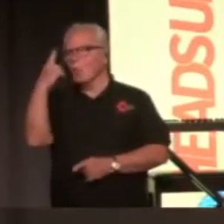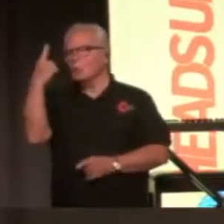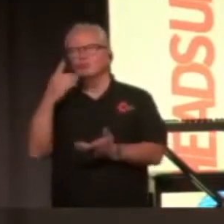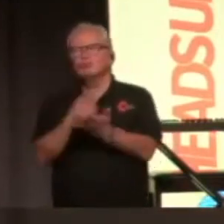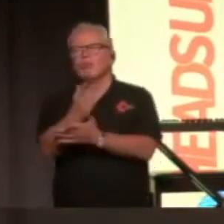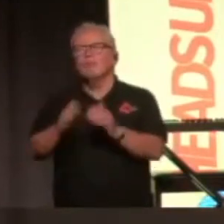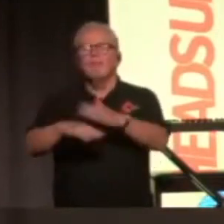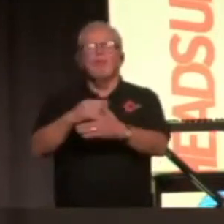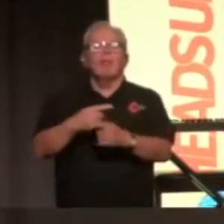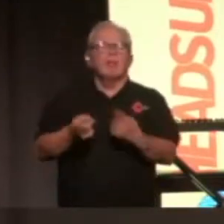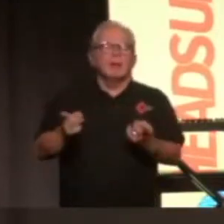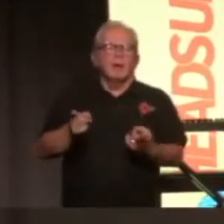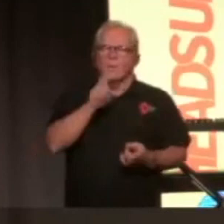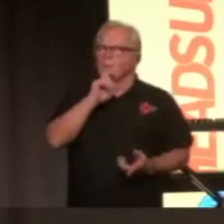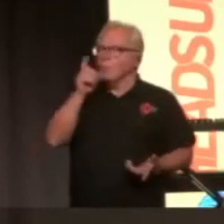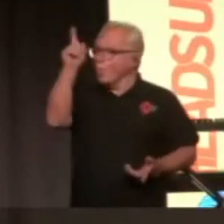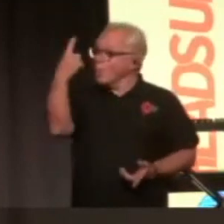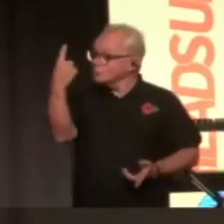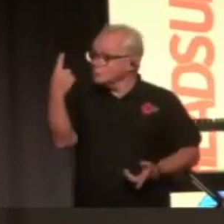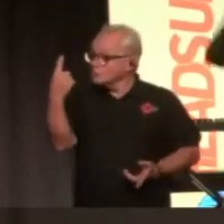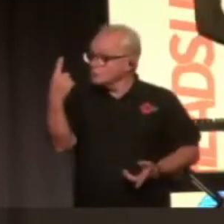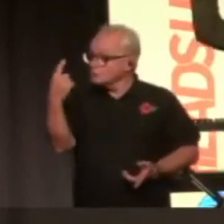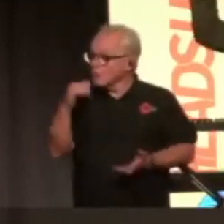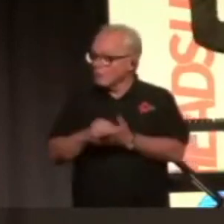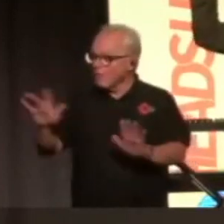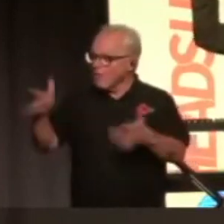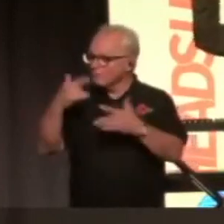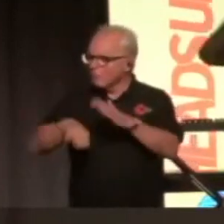truthful thing. How hateful would that be?